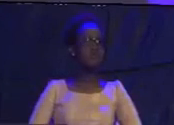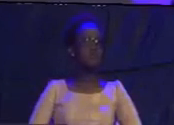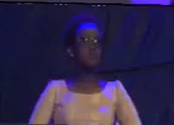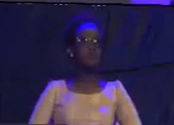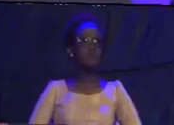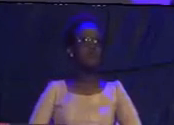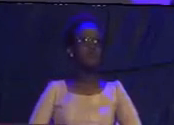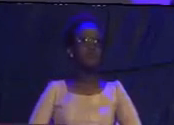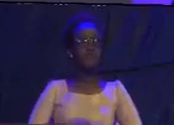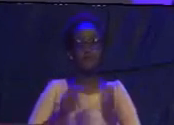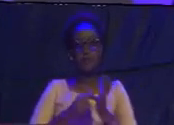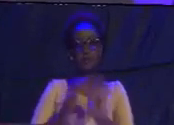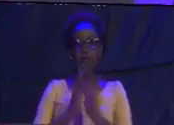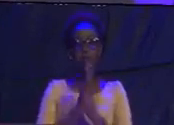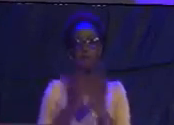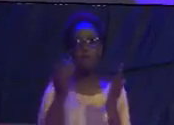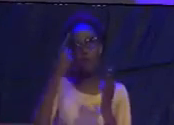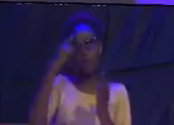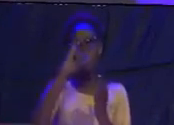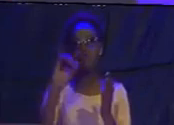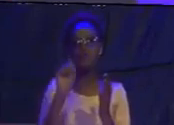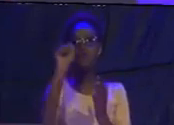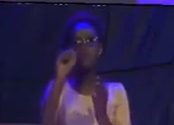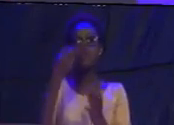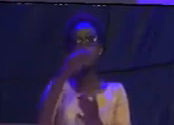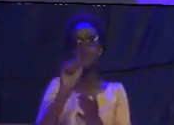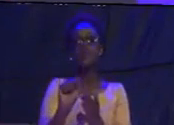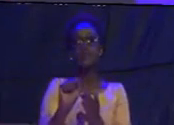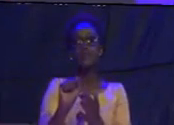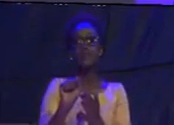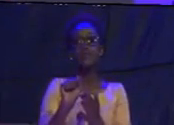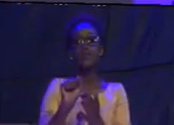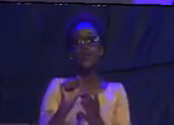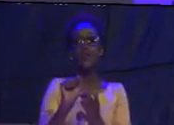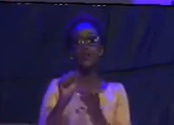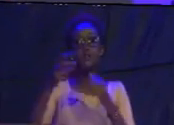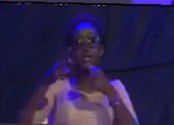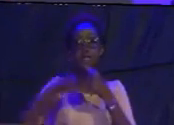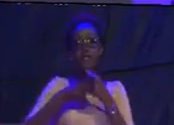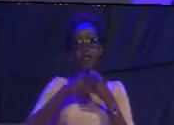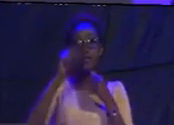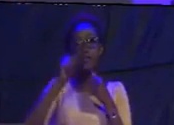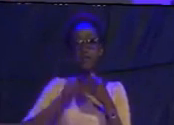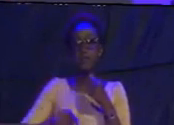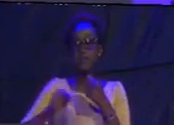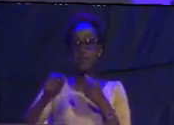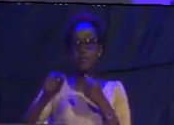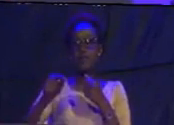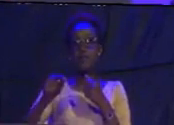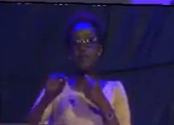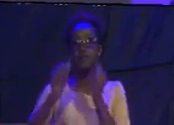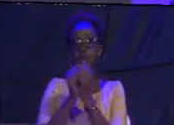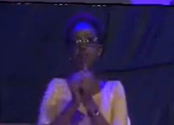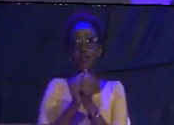Igitabo cha Yeshua. In the book of Joshua. Igice cya karindwi ku murongo wa cumi. Chapter 7, verse number